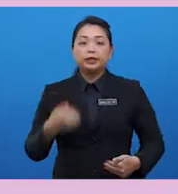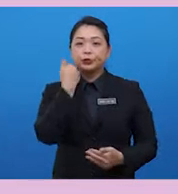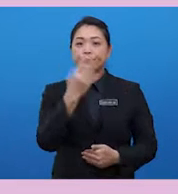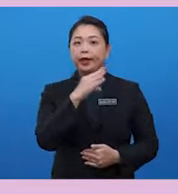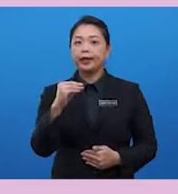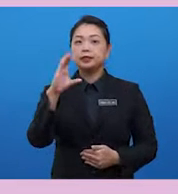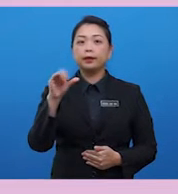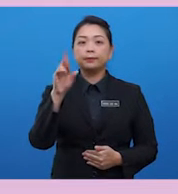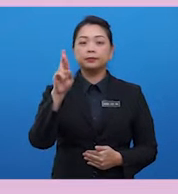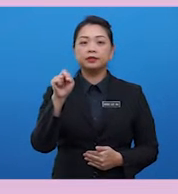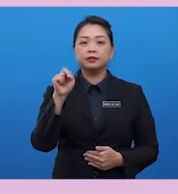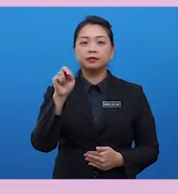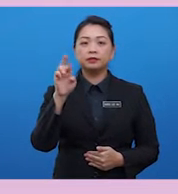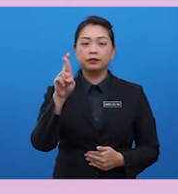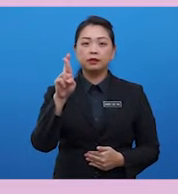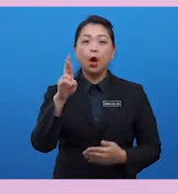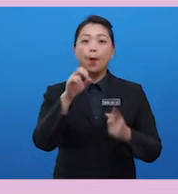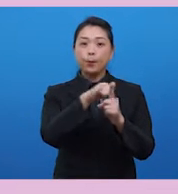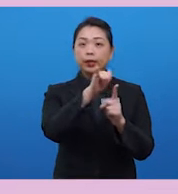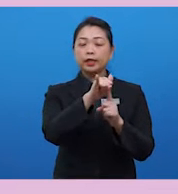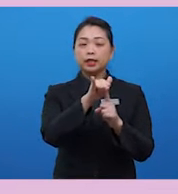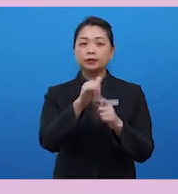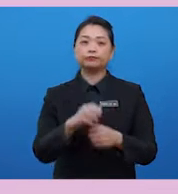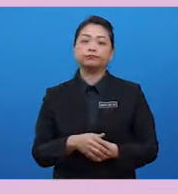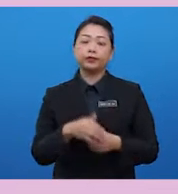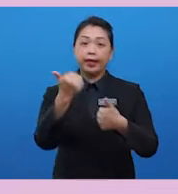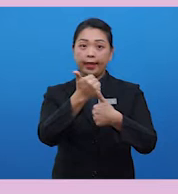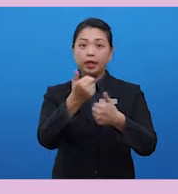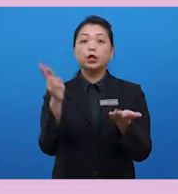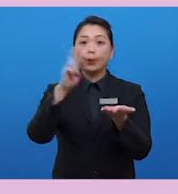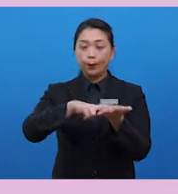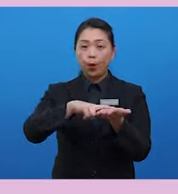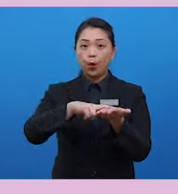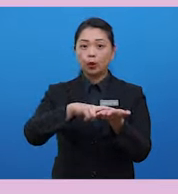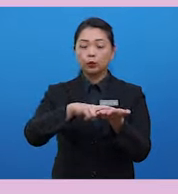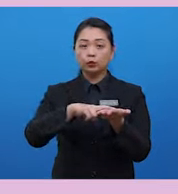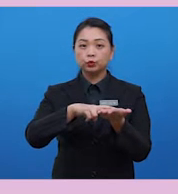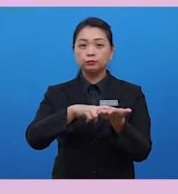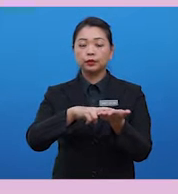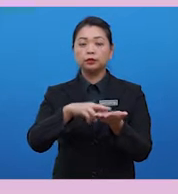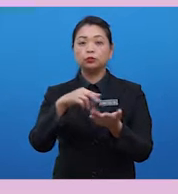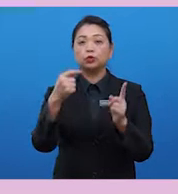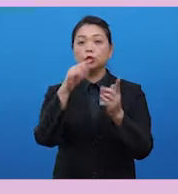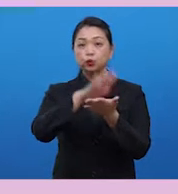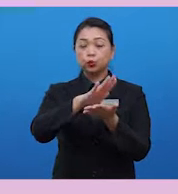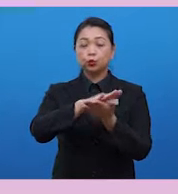her? Is it A, report to the principal and the school's